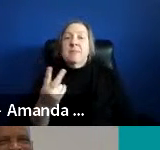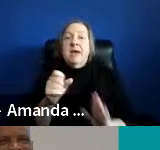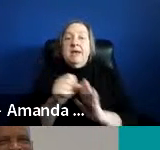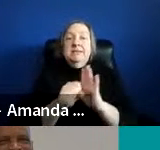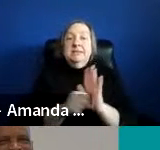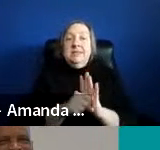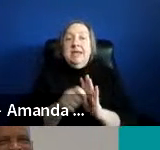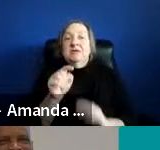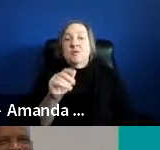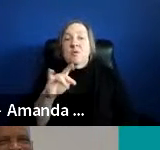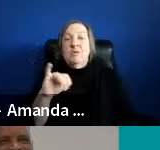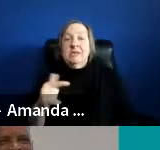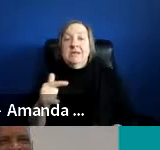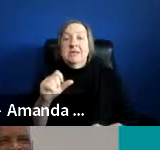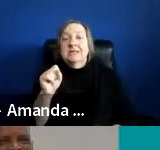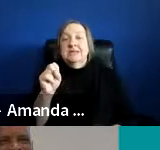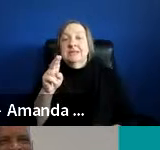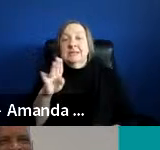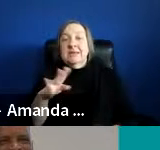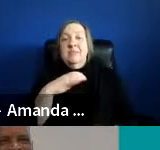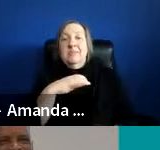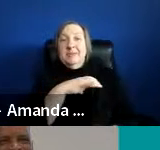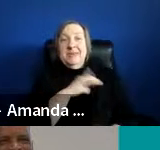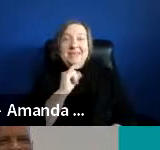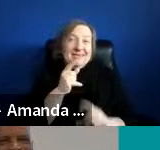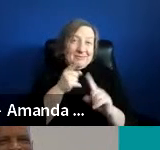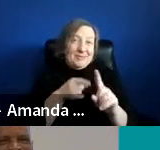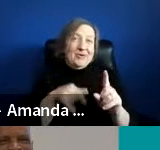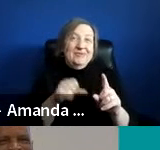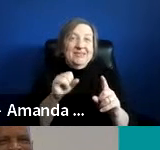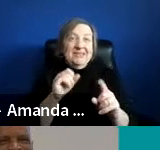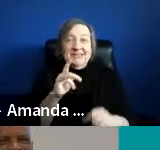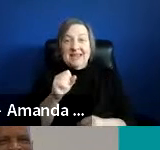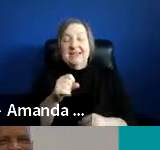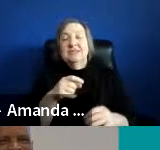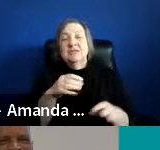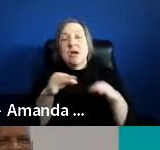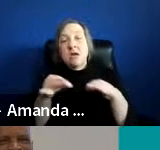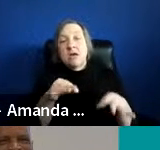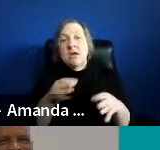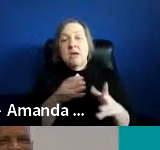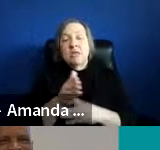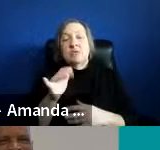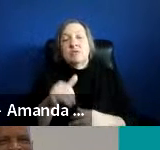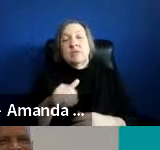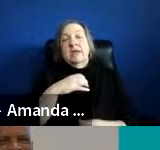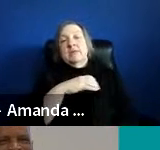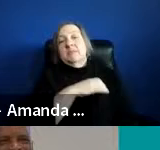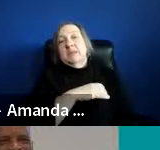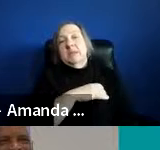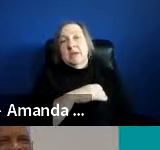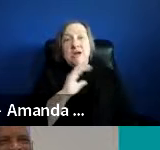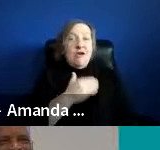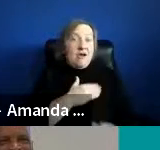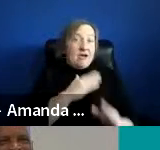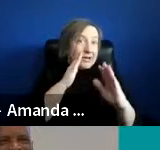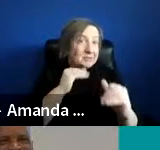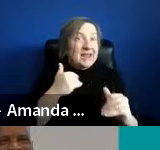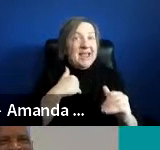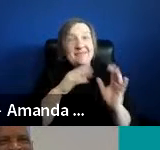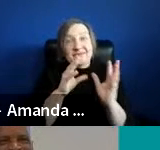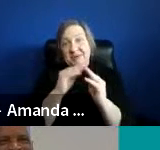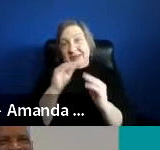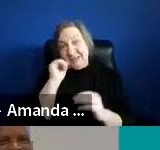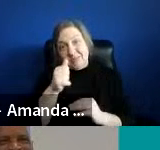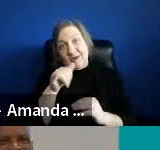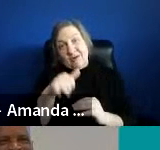was the initial intent of these slides, was to walk this group through that committee. You know, our expectation is there is a meeting tomorrow amongst that